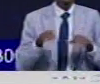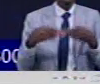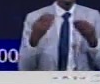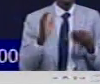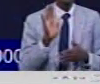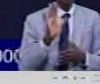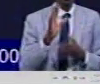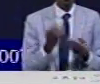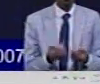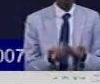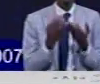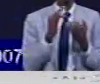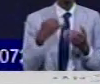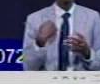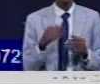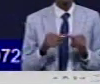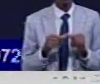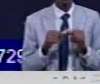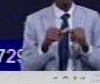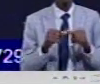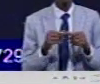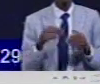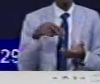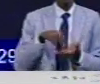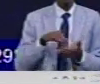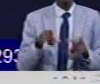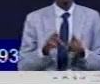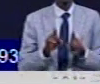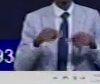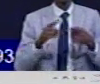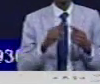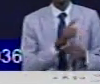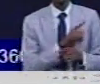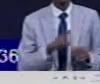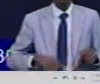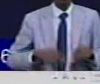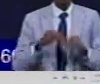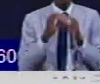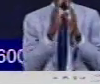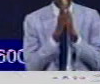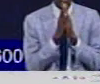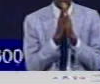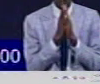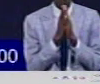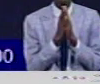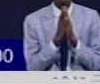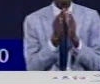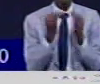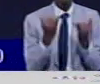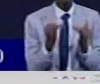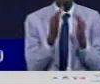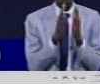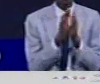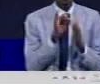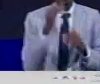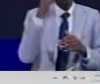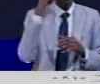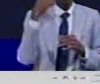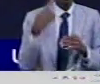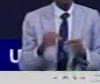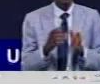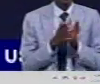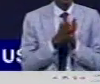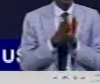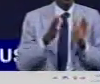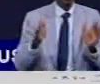Prayer for the general superintendent. Want to pray for Pastor Dr. W.F. Fumi. I want to